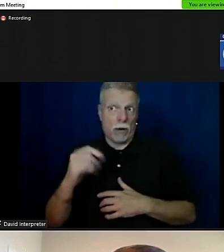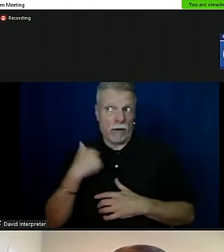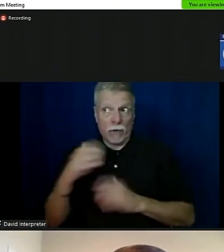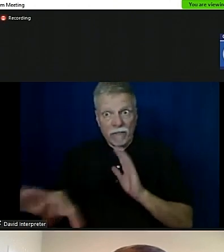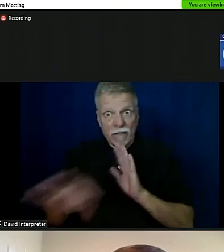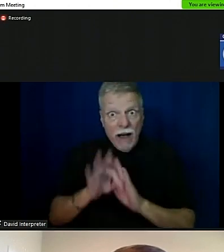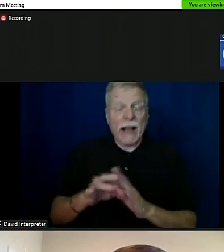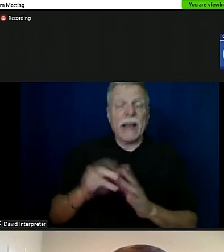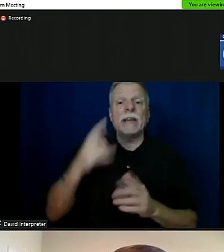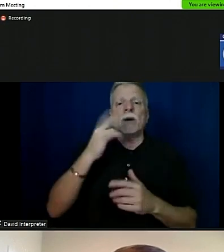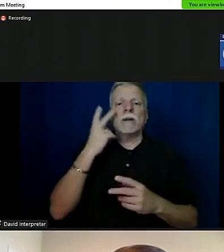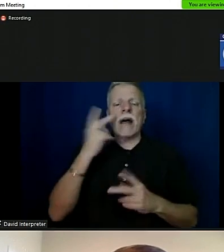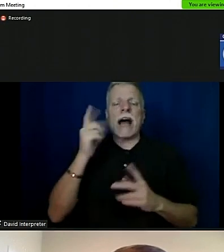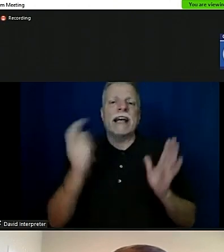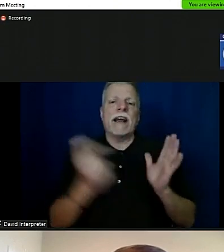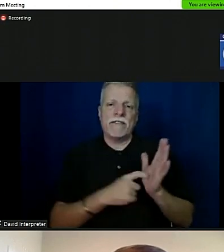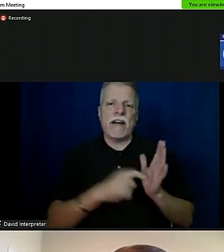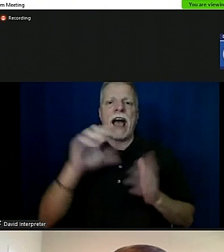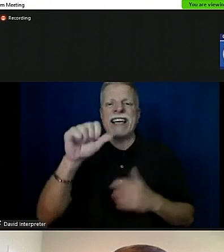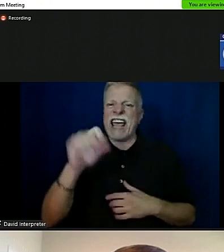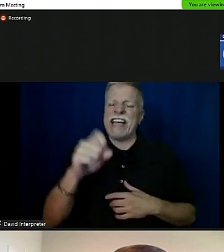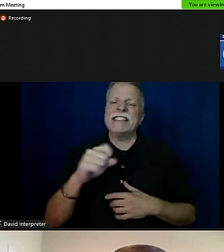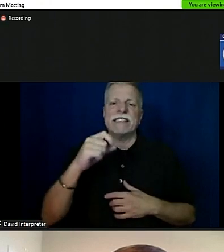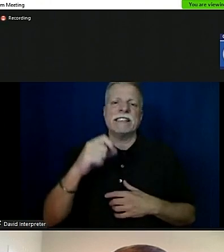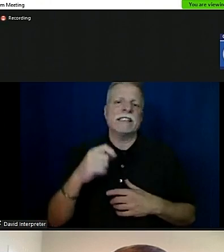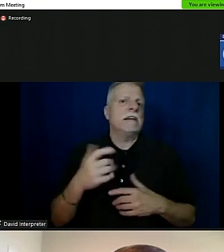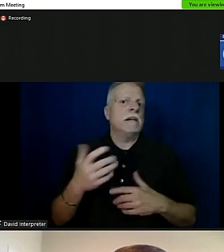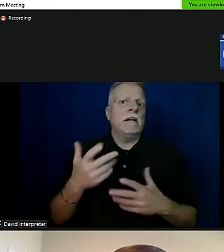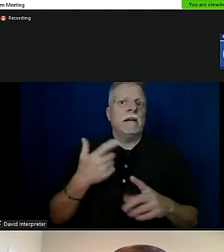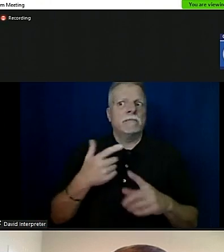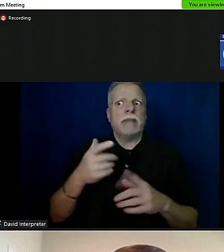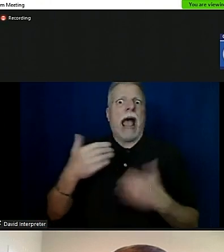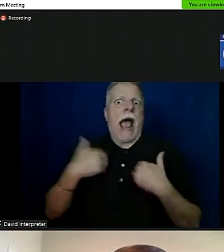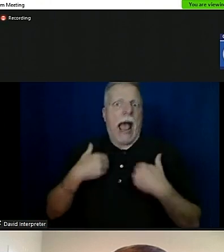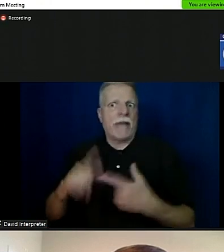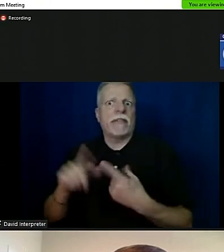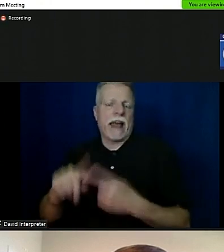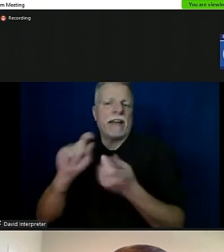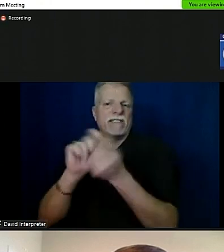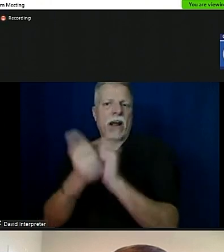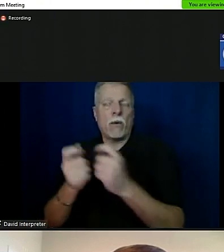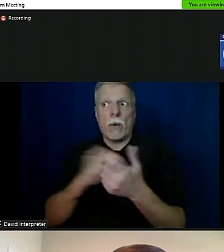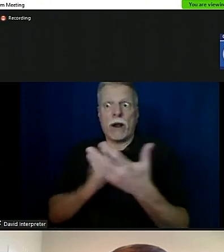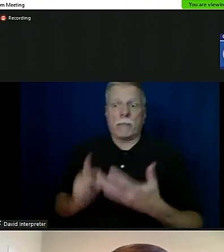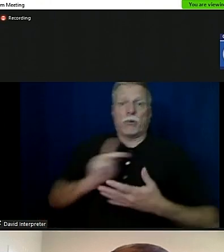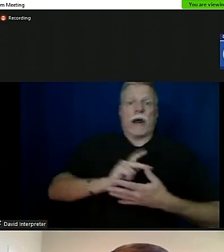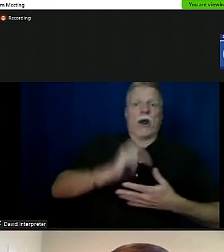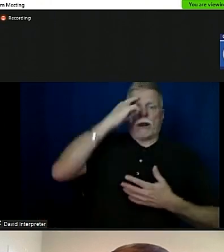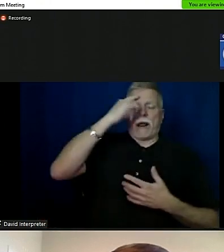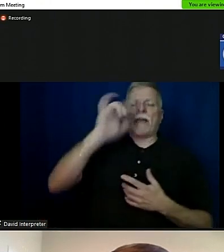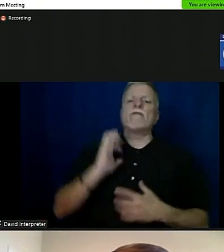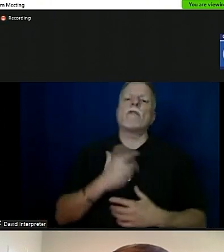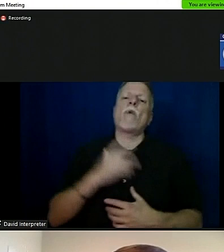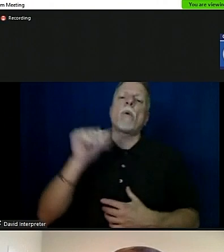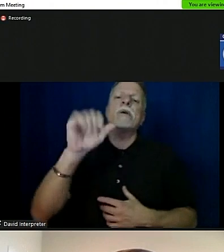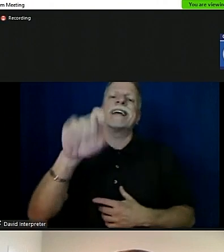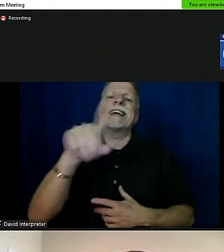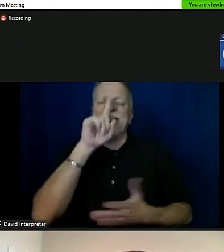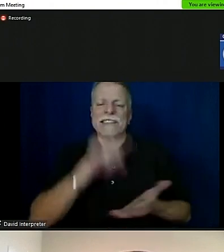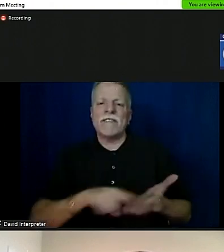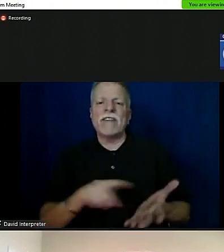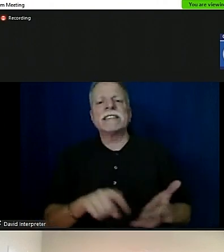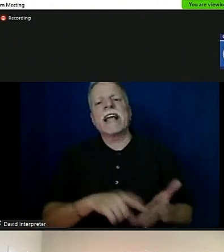this variant, we are, prioritizing those cases for case investigation and contact tracing, making sure that